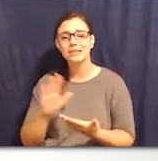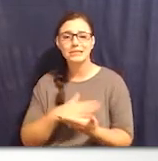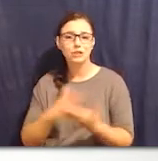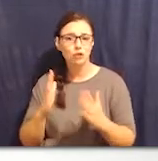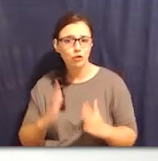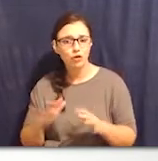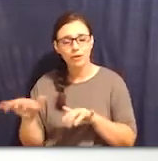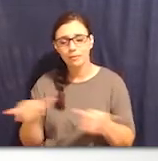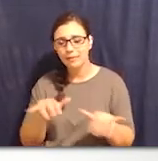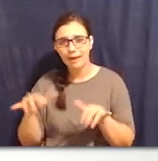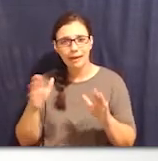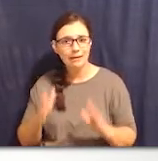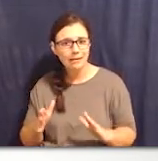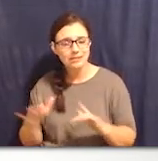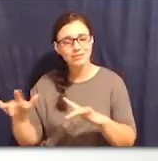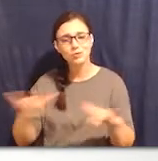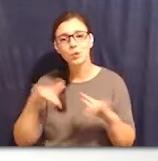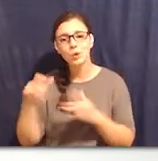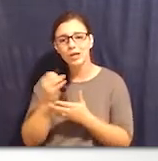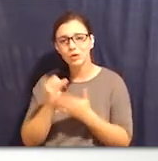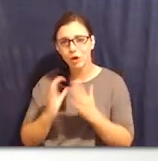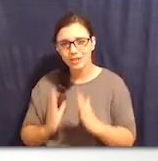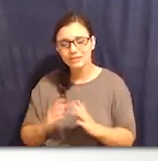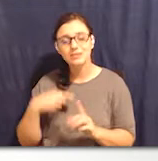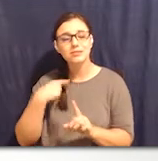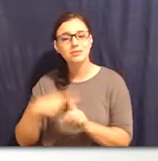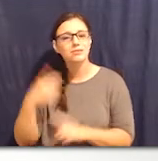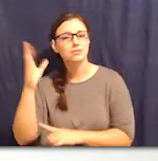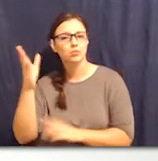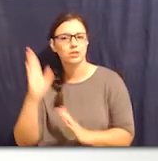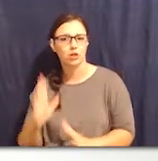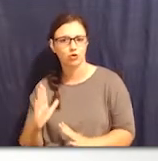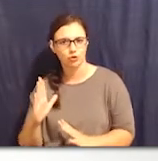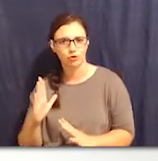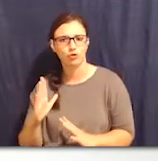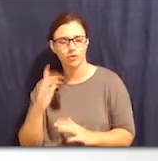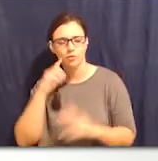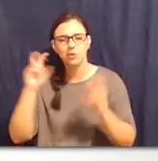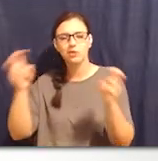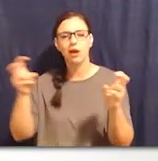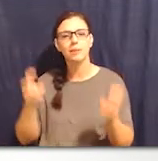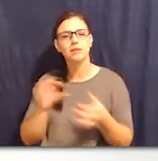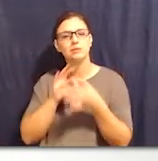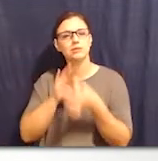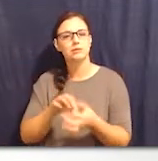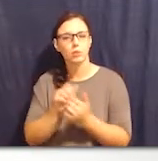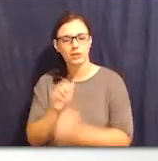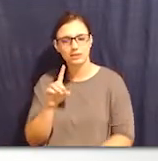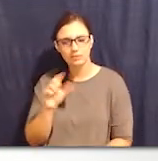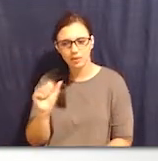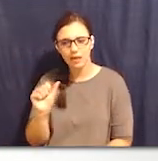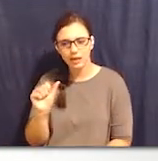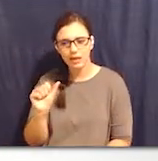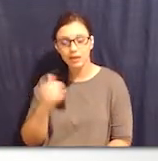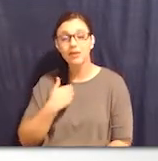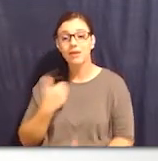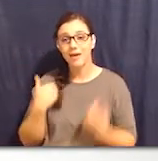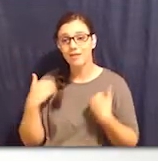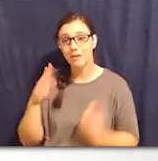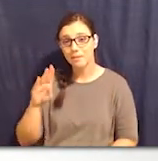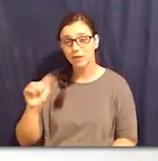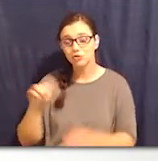Jersey musician, a singer, pianist, a recording artist, as well as a presenter on topics